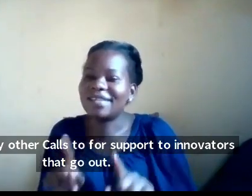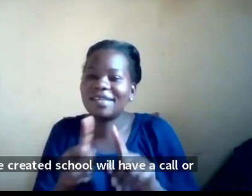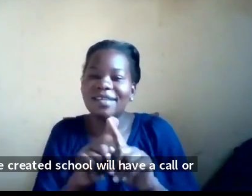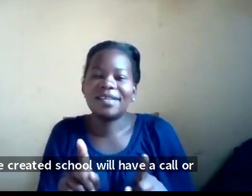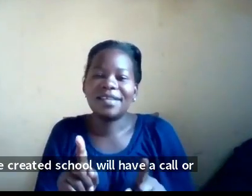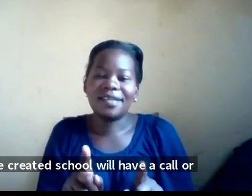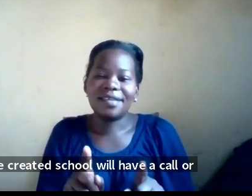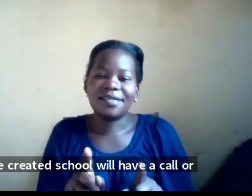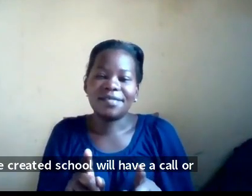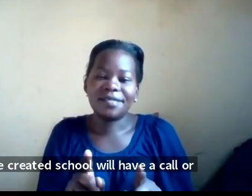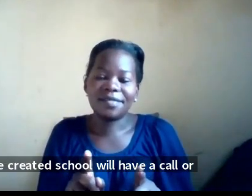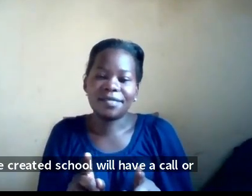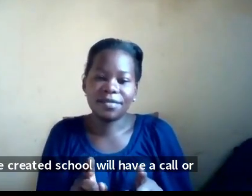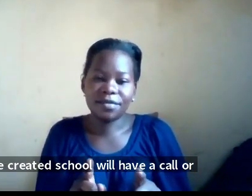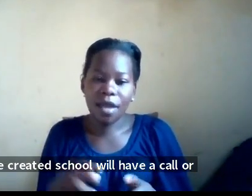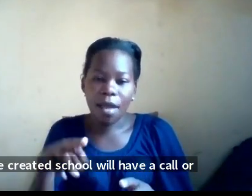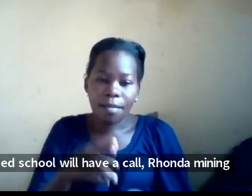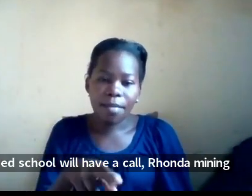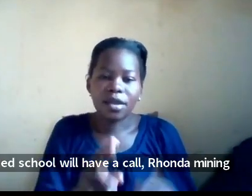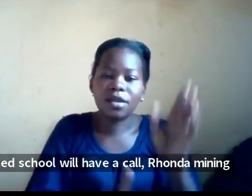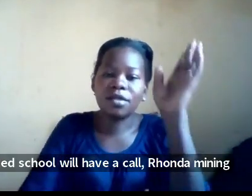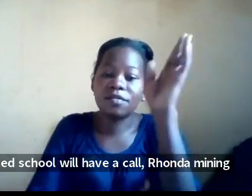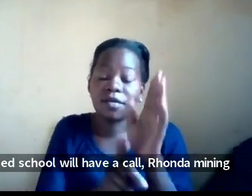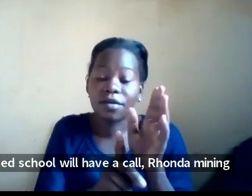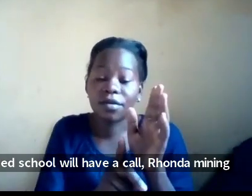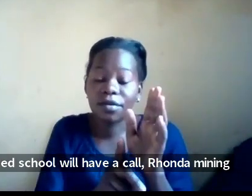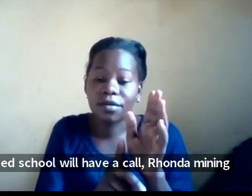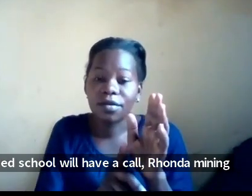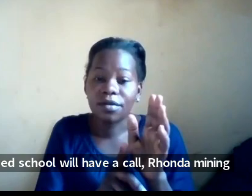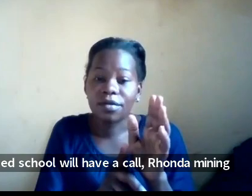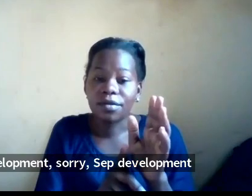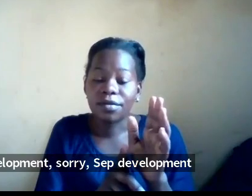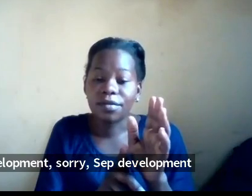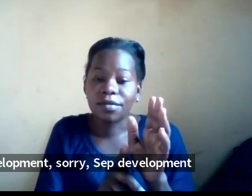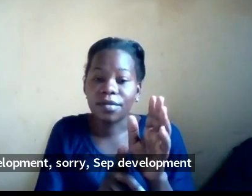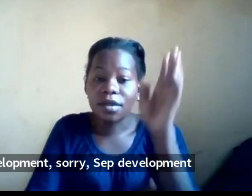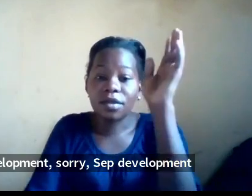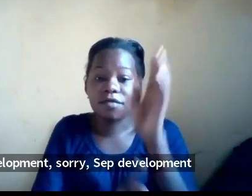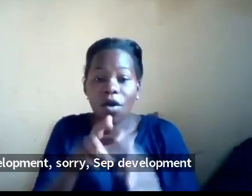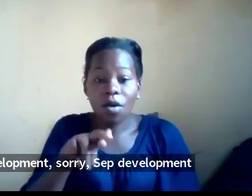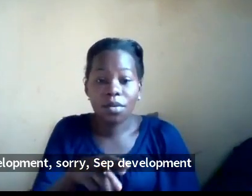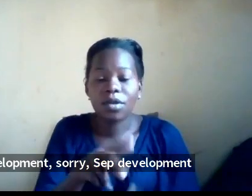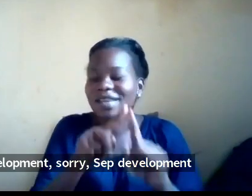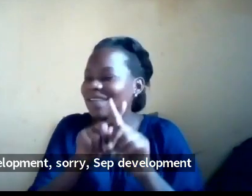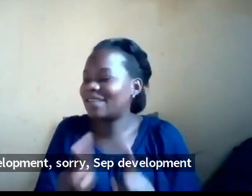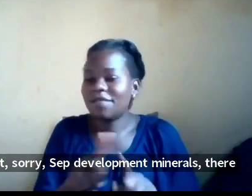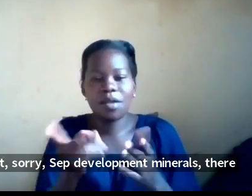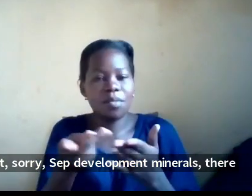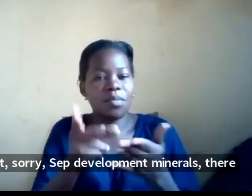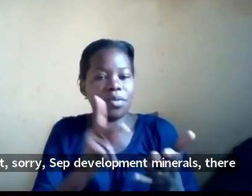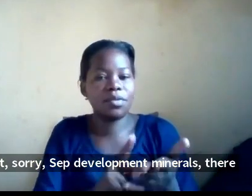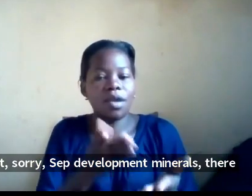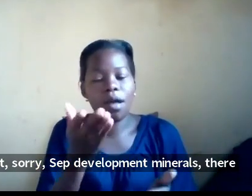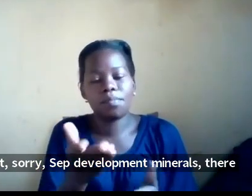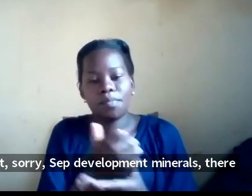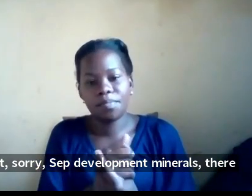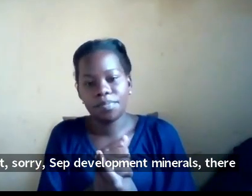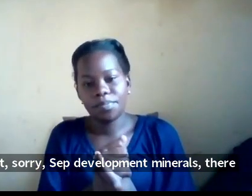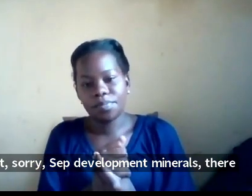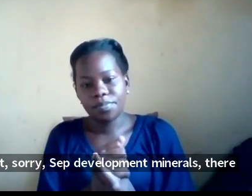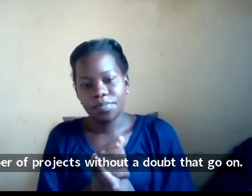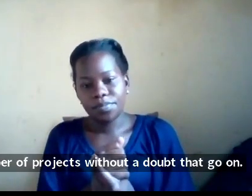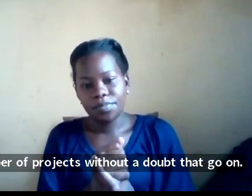around our mining of development, SEP, development minerals. There are quite a number of projects without a doubt that go on,